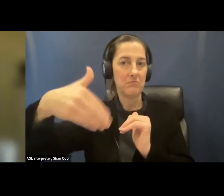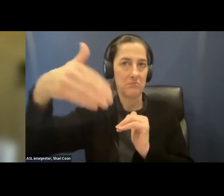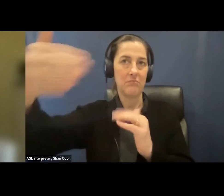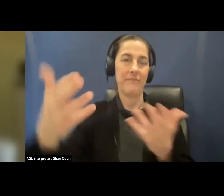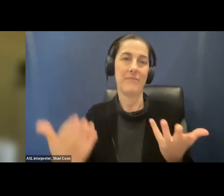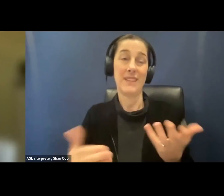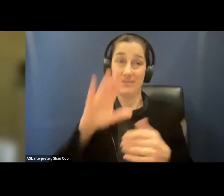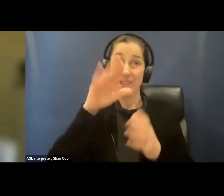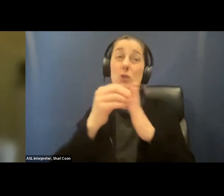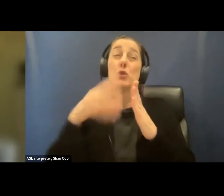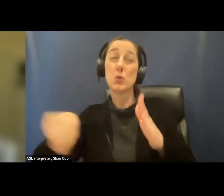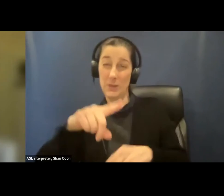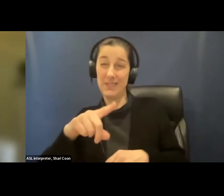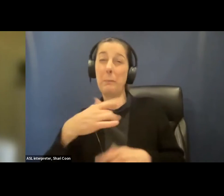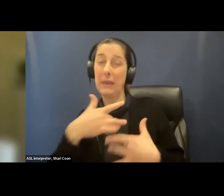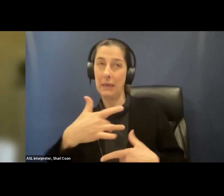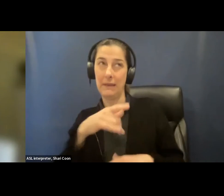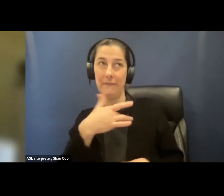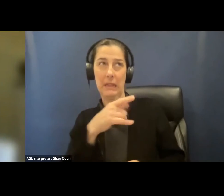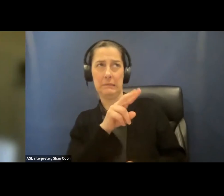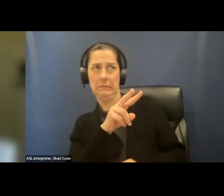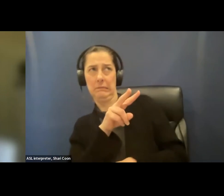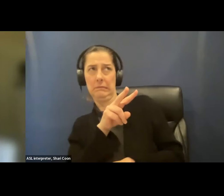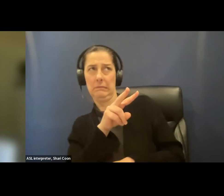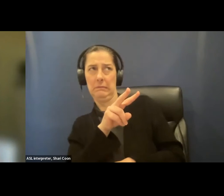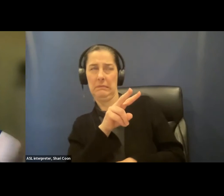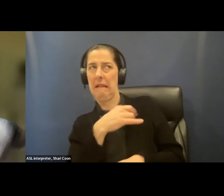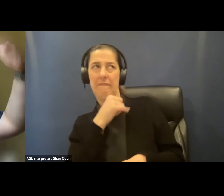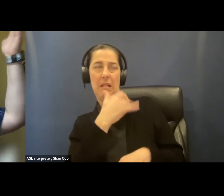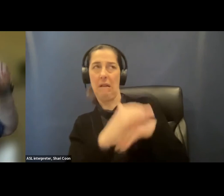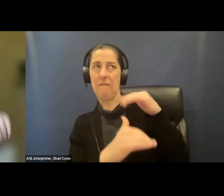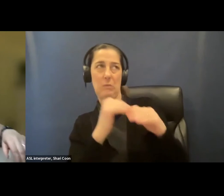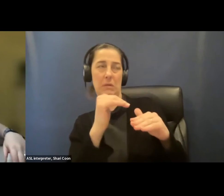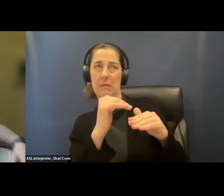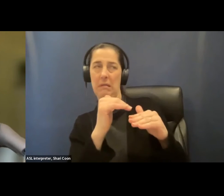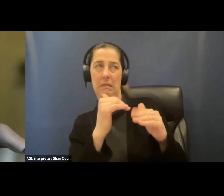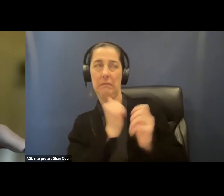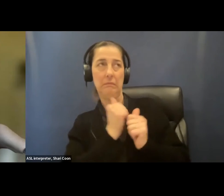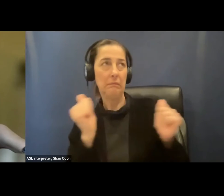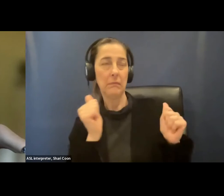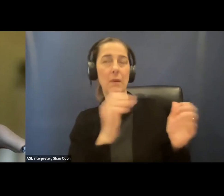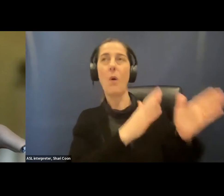feel more comfortable with, more comfortable disclosing, more comfortable talking about some, you know,